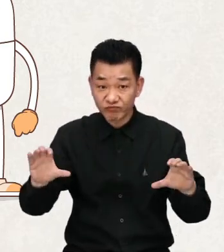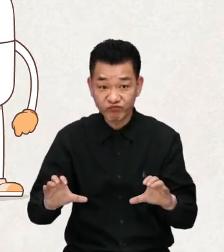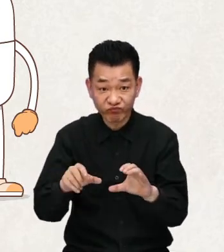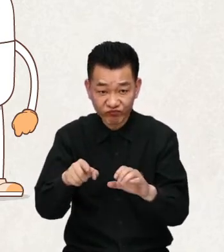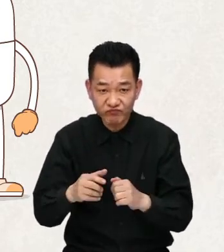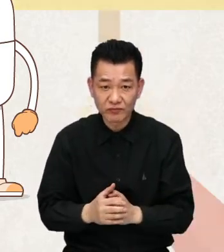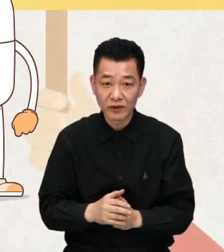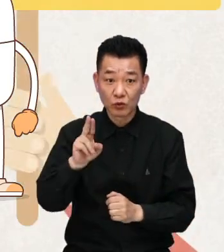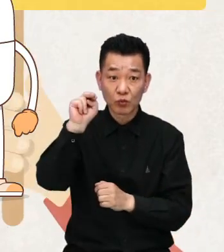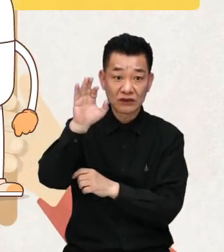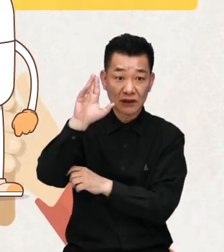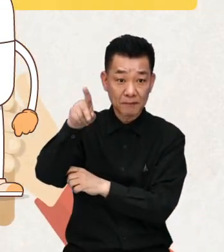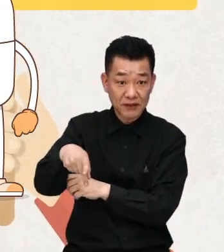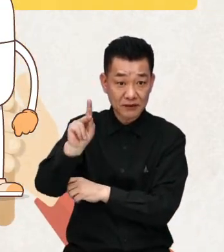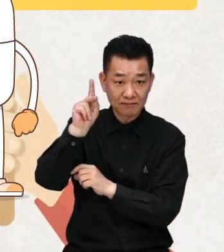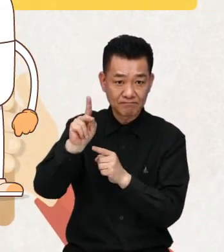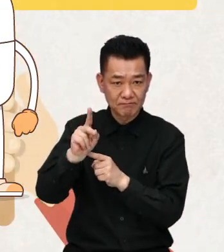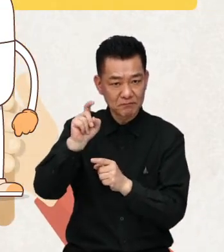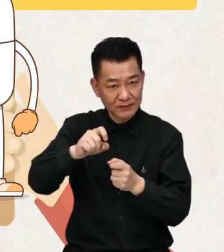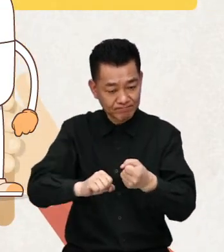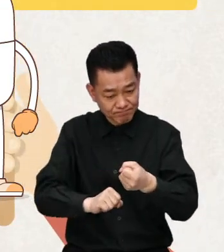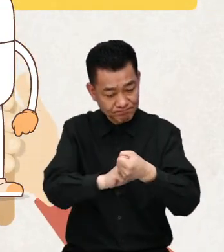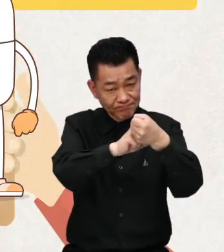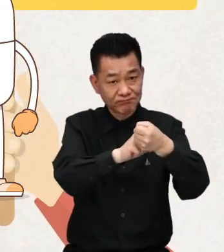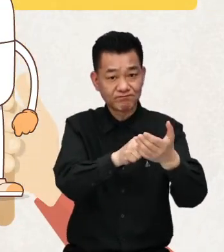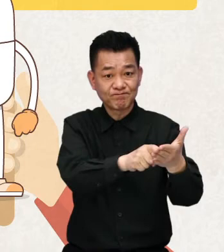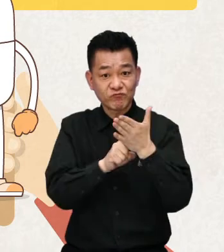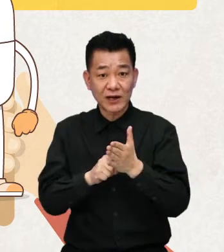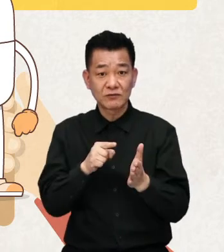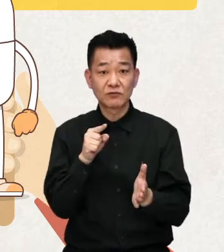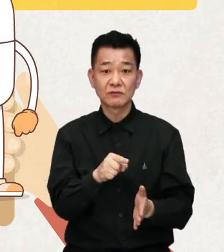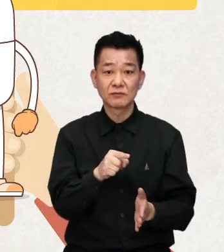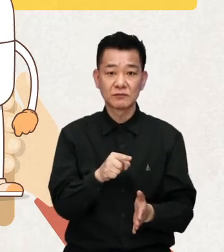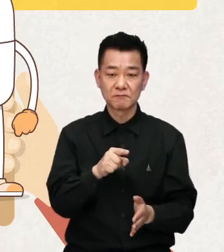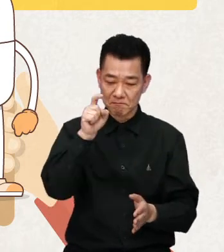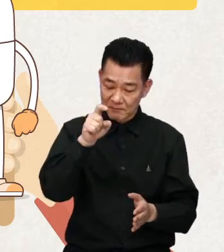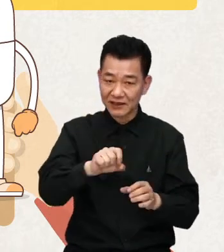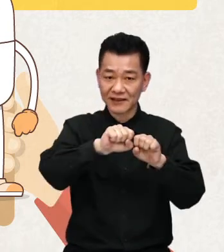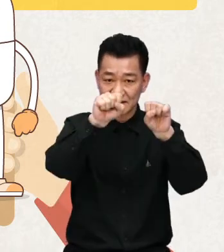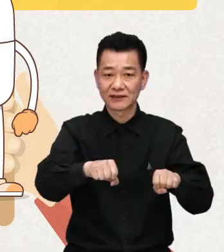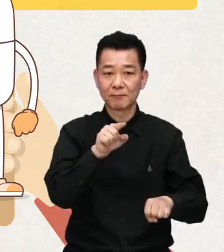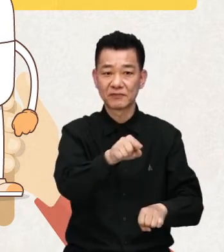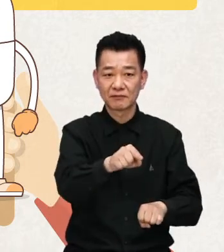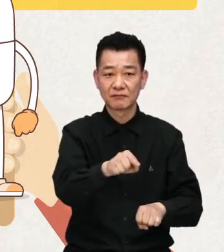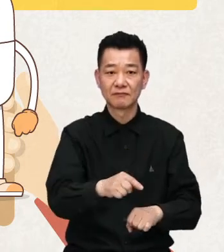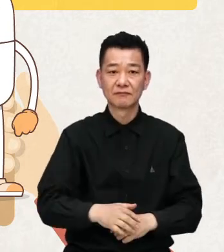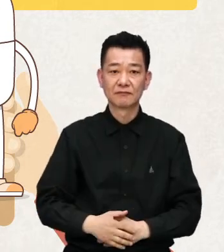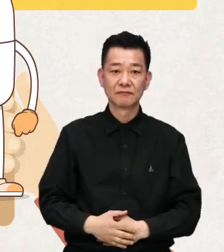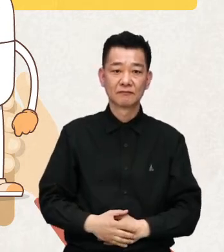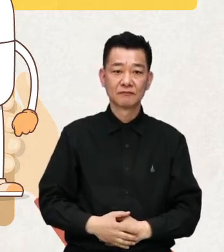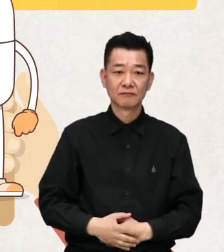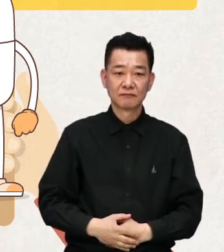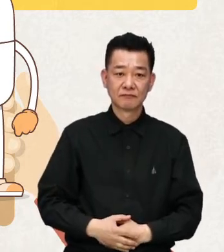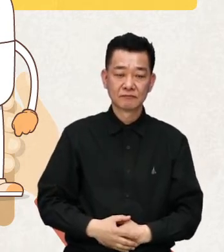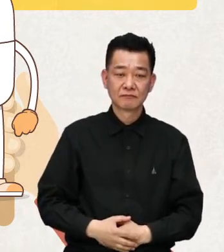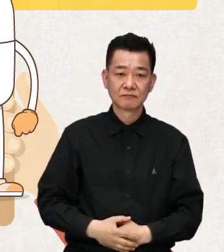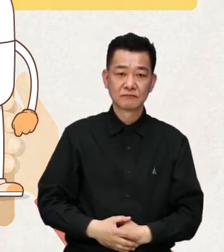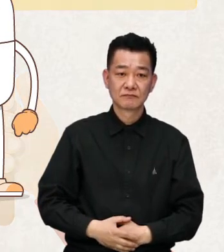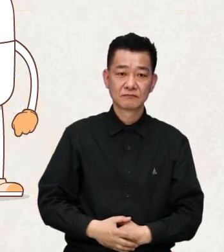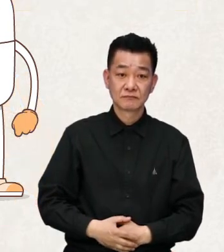party. It is a policy that enables the request for remedy from the UN Committee on the Rights of Persons with